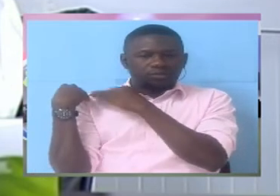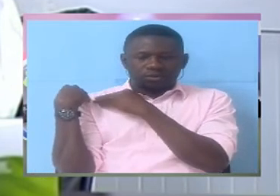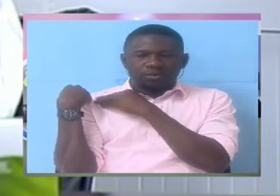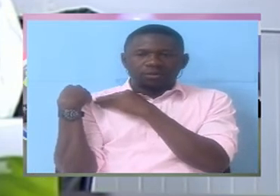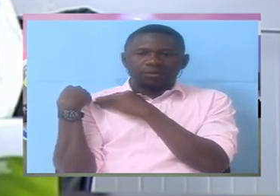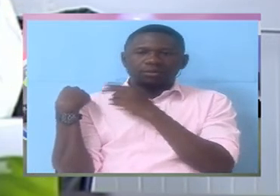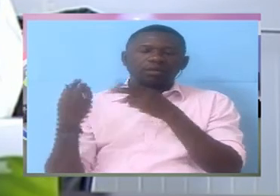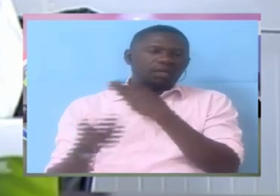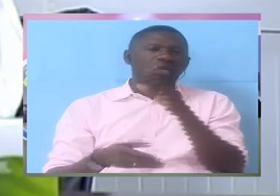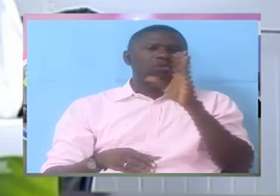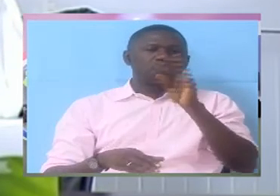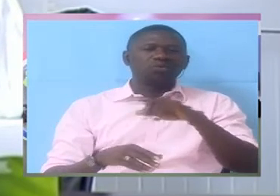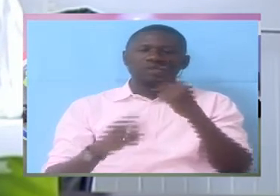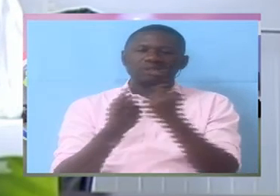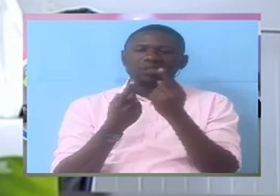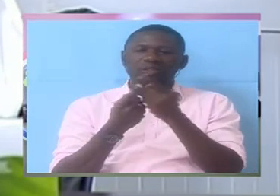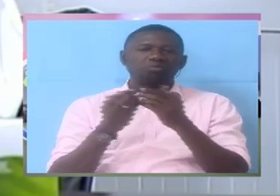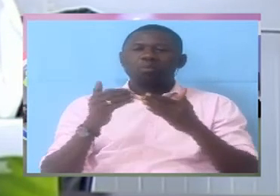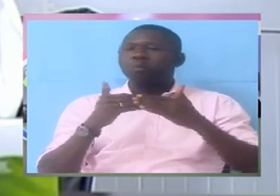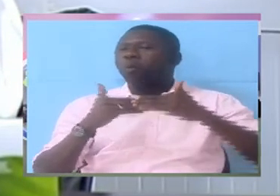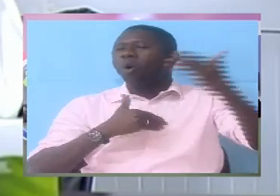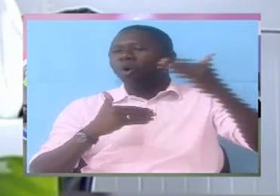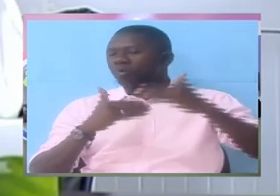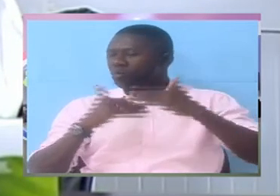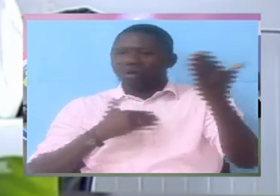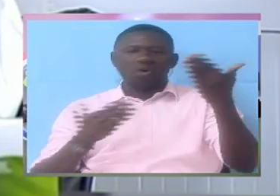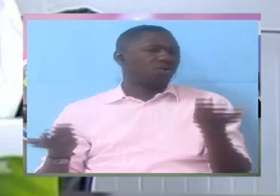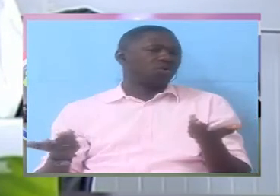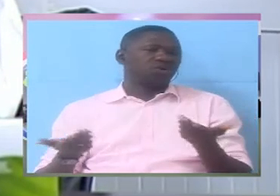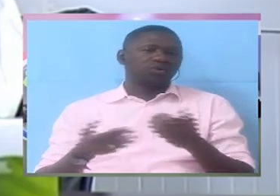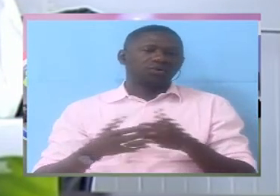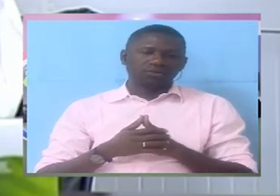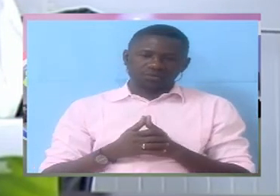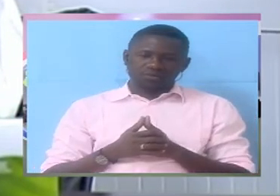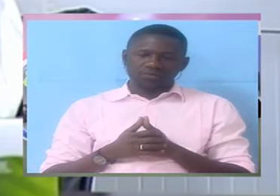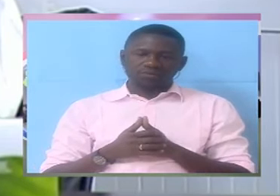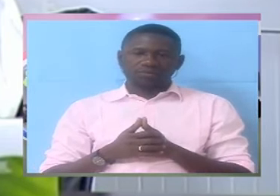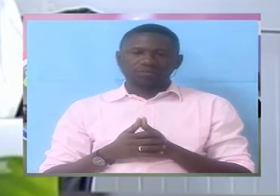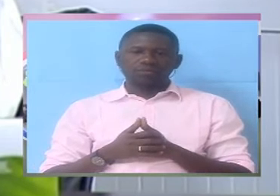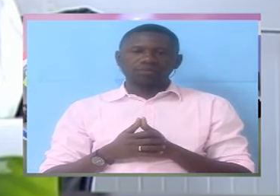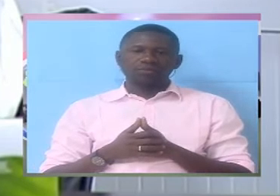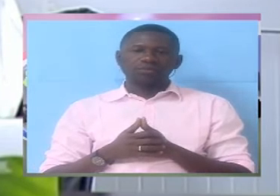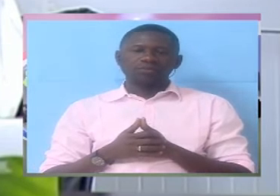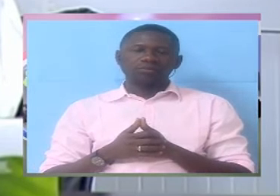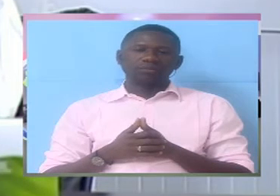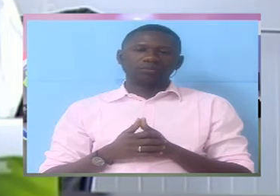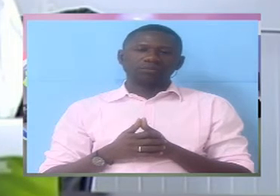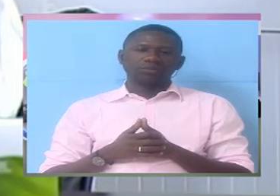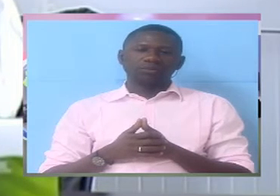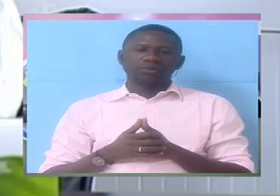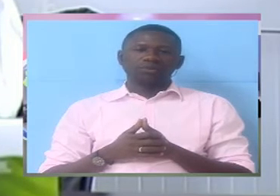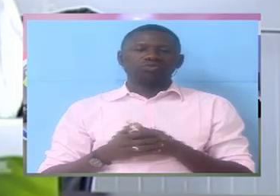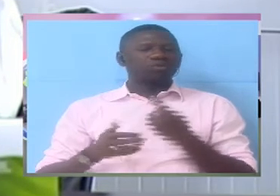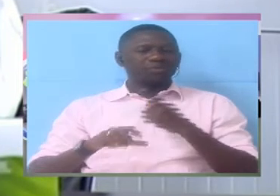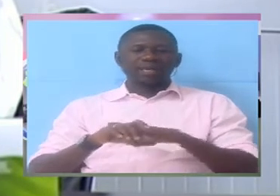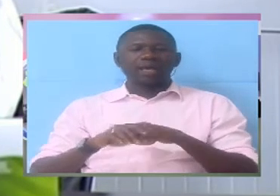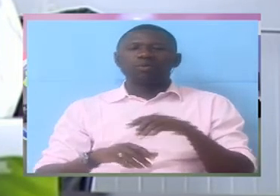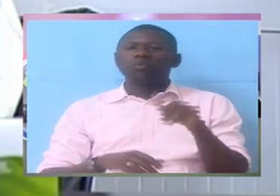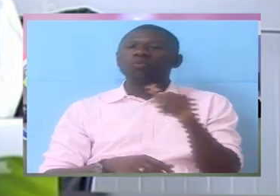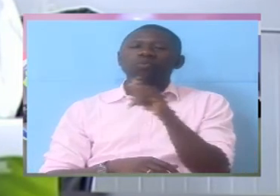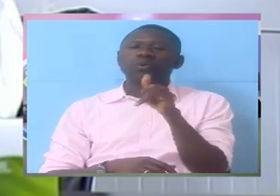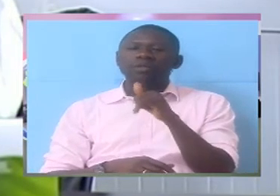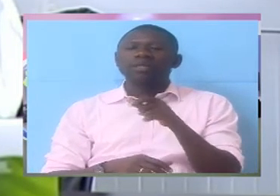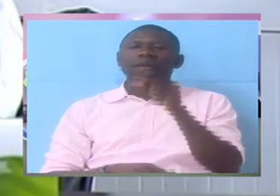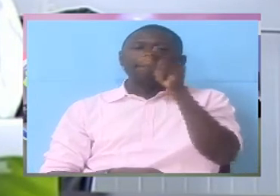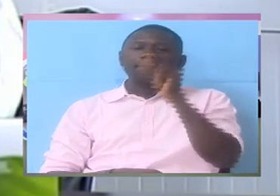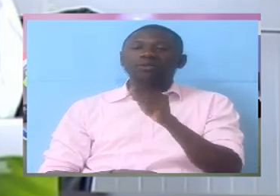They overdo things. Ika kulu la natambile. Which the person